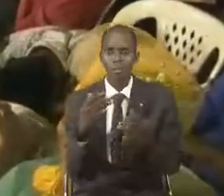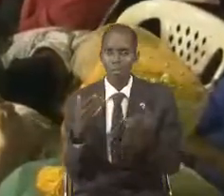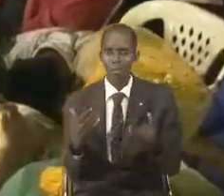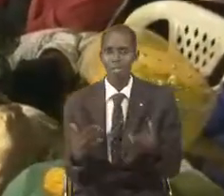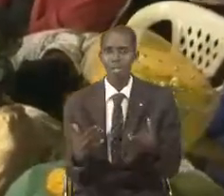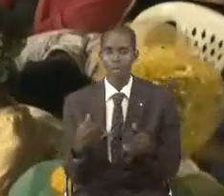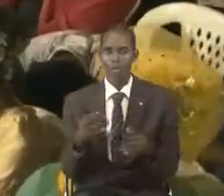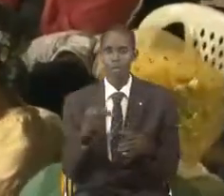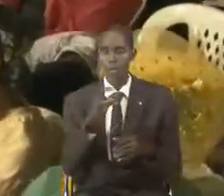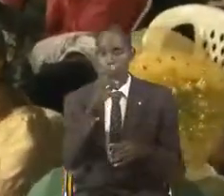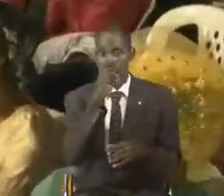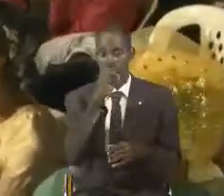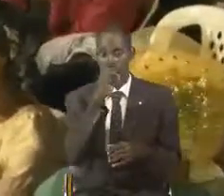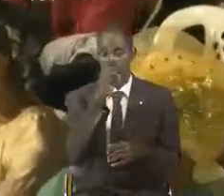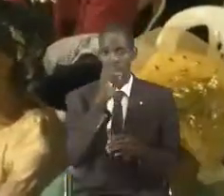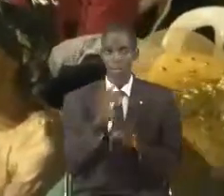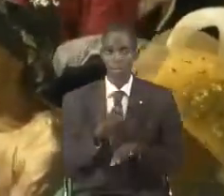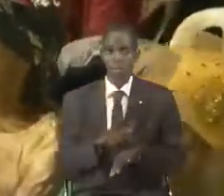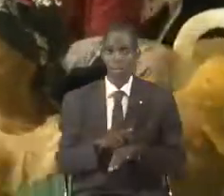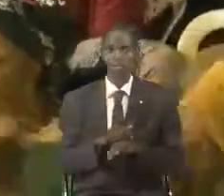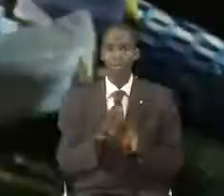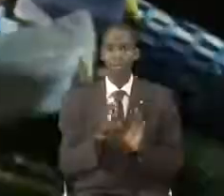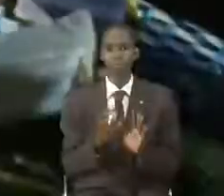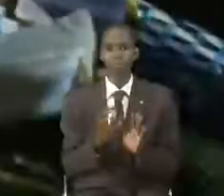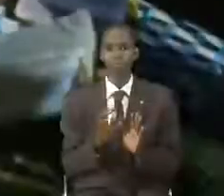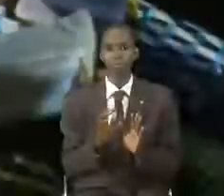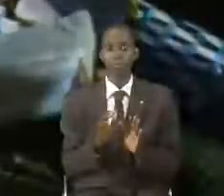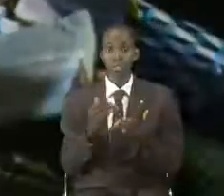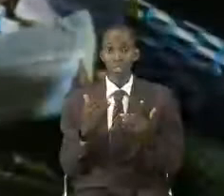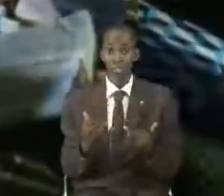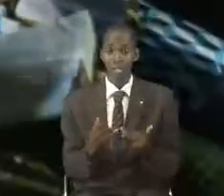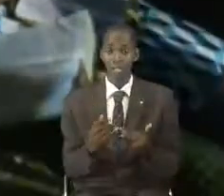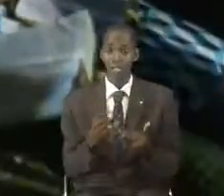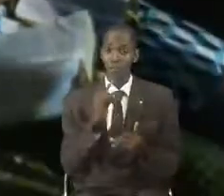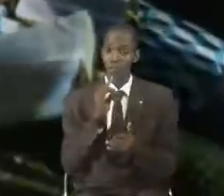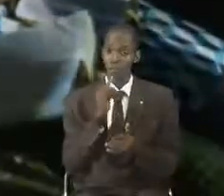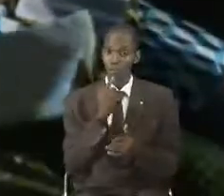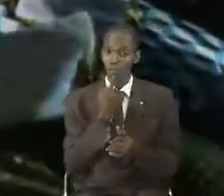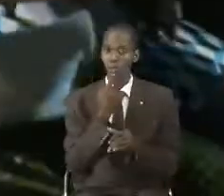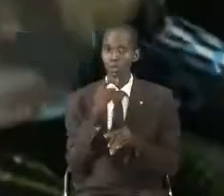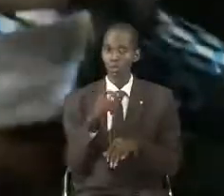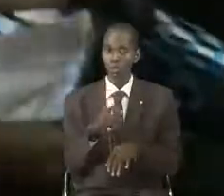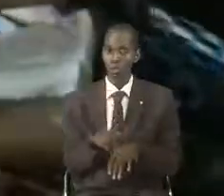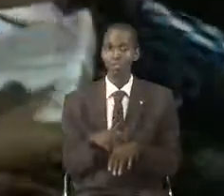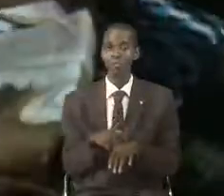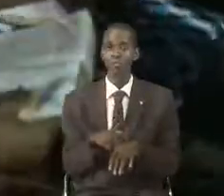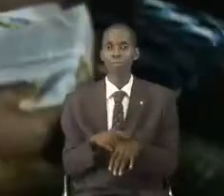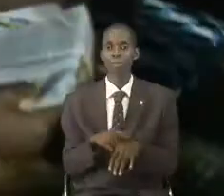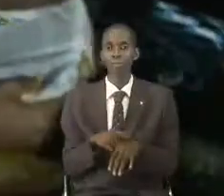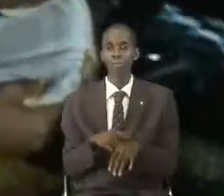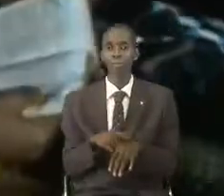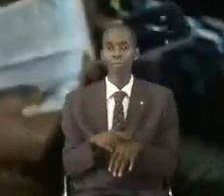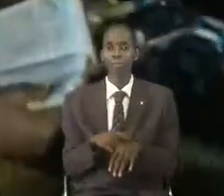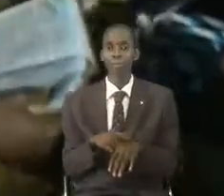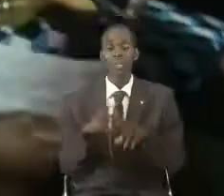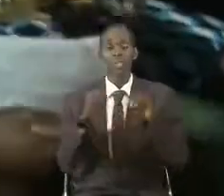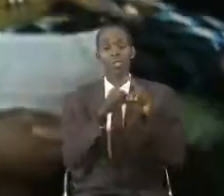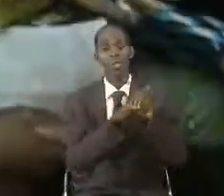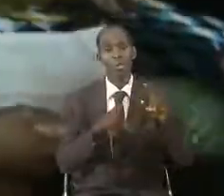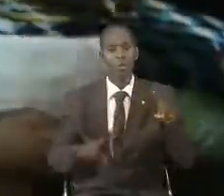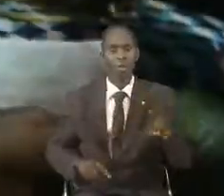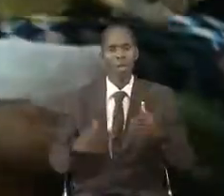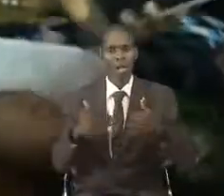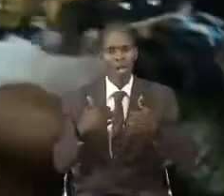you ready? Where are you? Heads bowed and eyes closed. Heads bowed